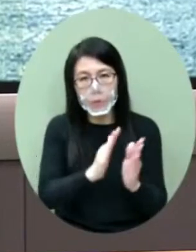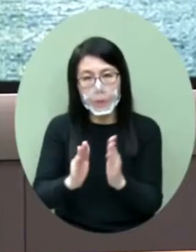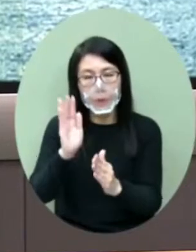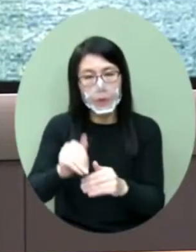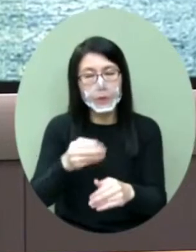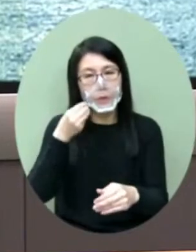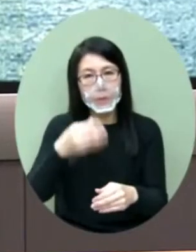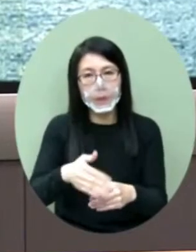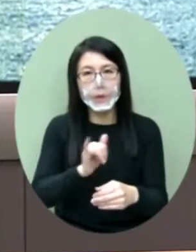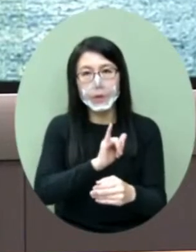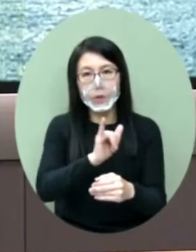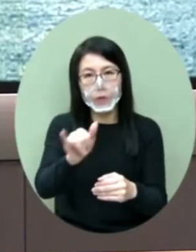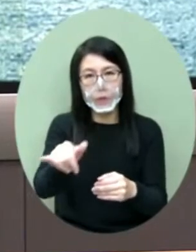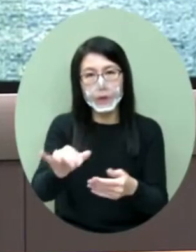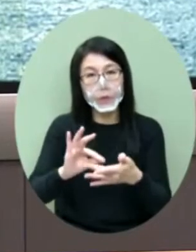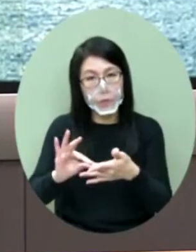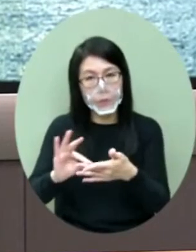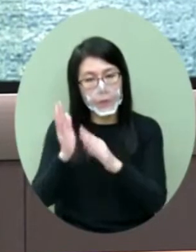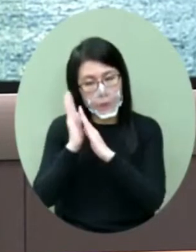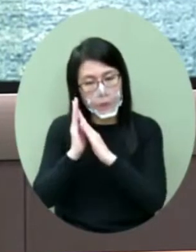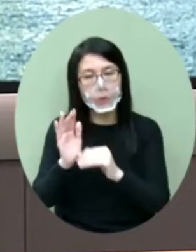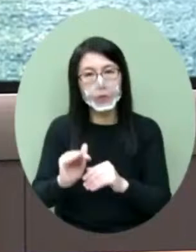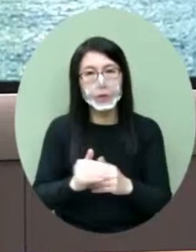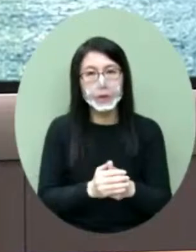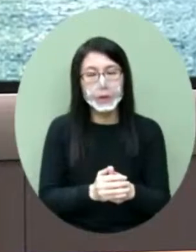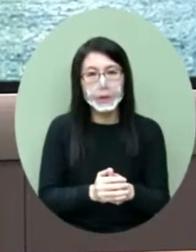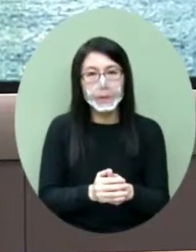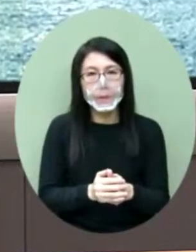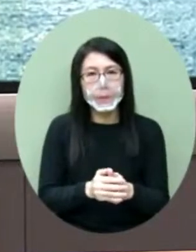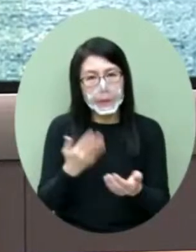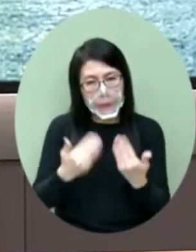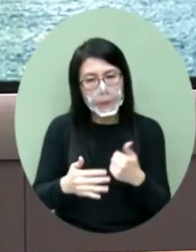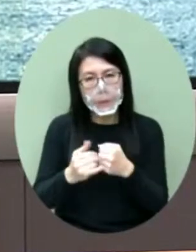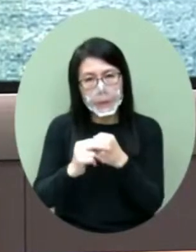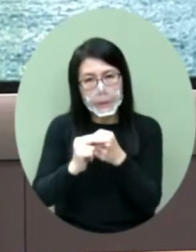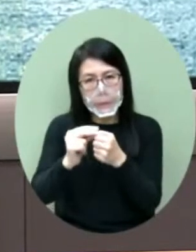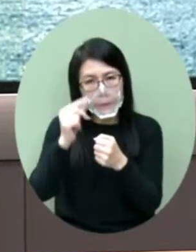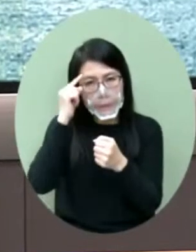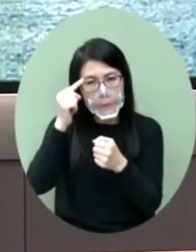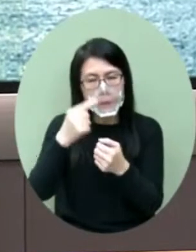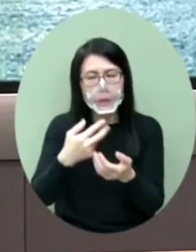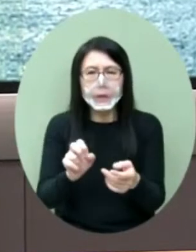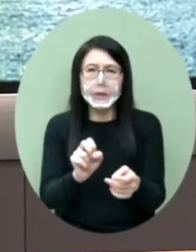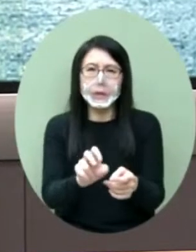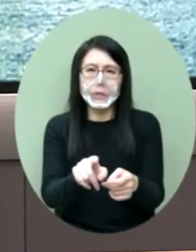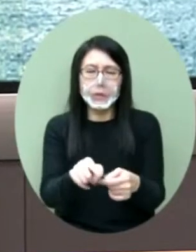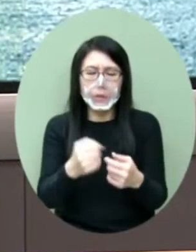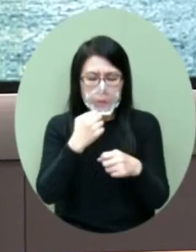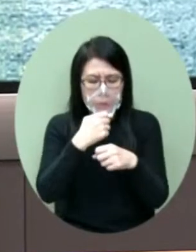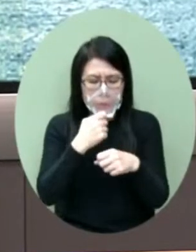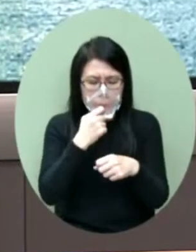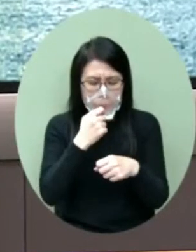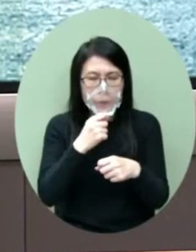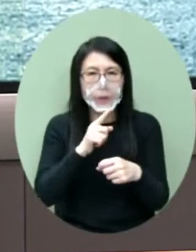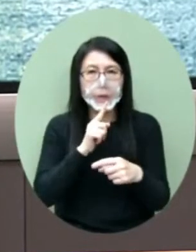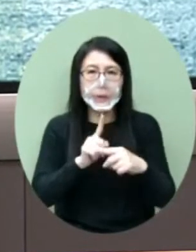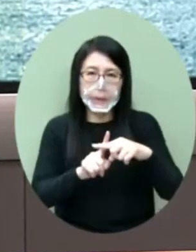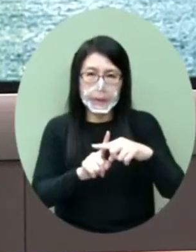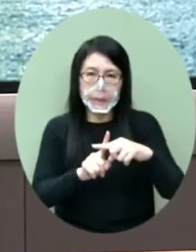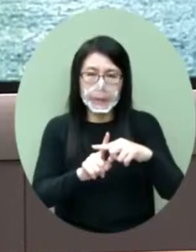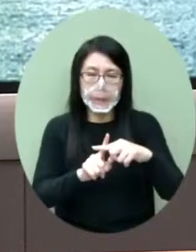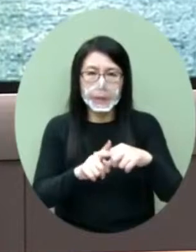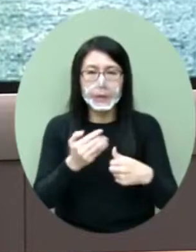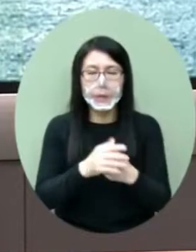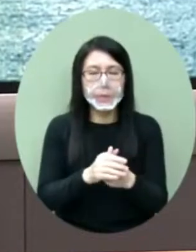If the residential homes can arrange, we can return them to the residential homes. If by the 7th day they are